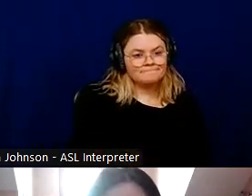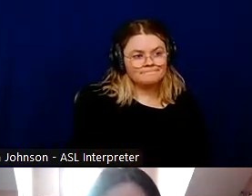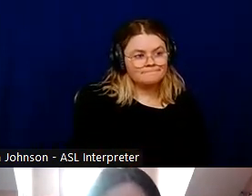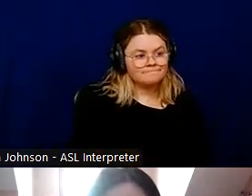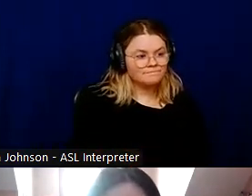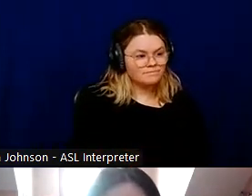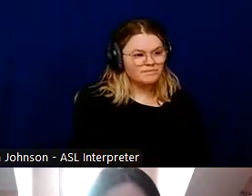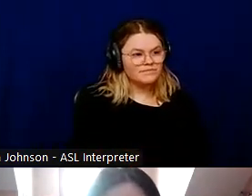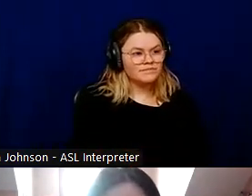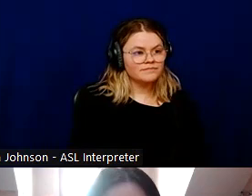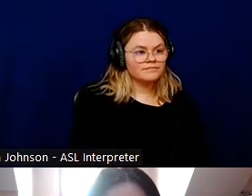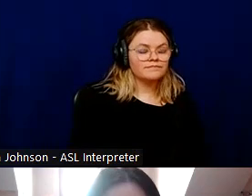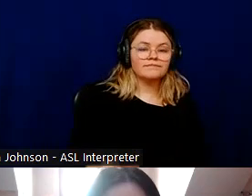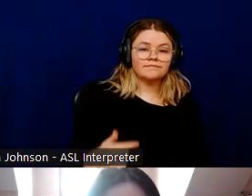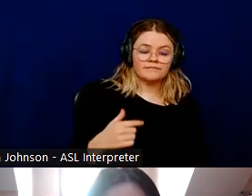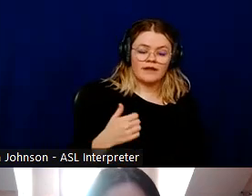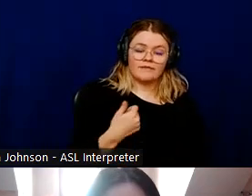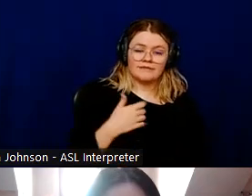And I've been afraid of him every day since.